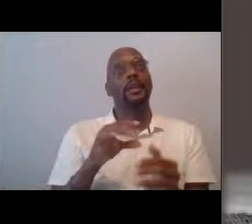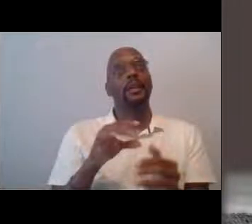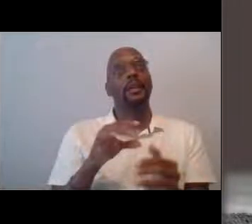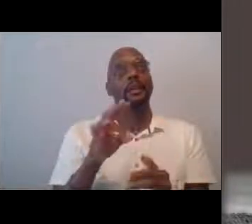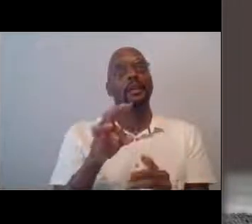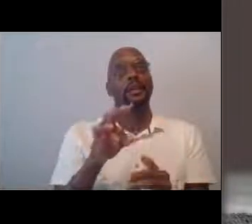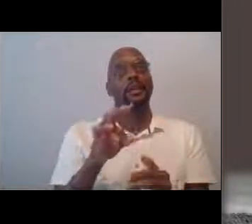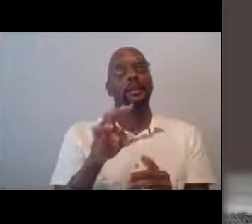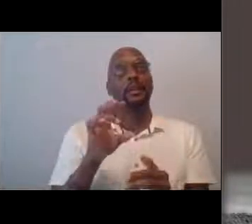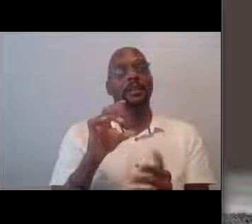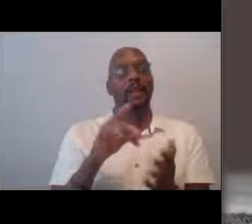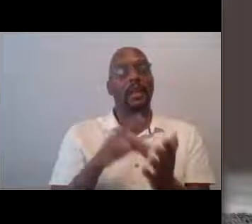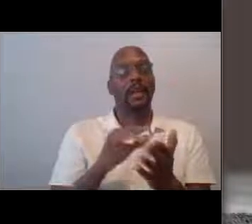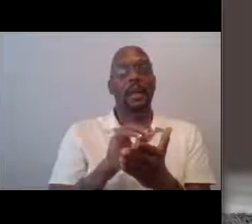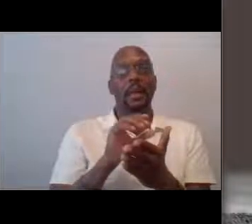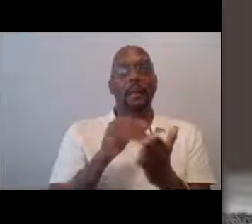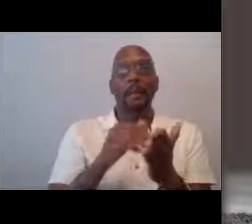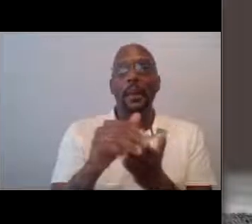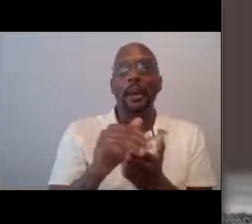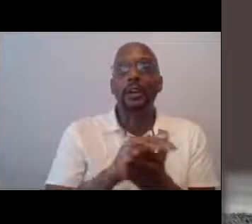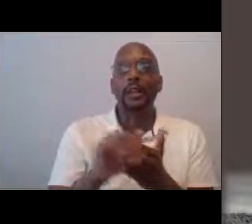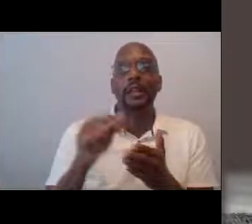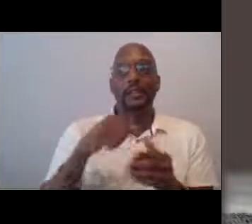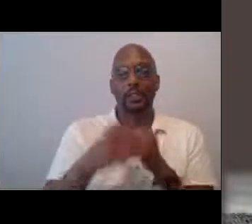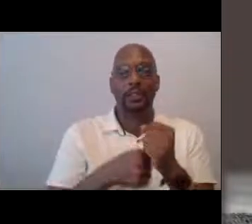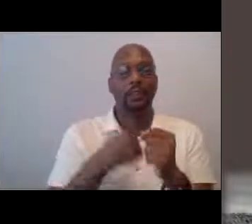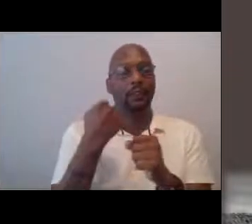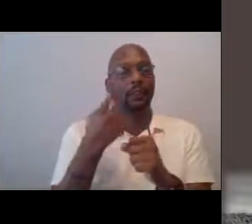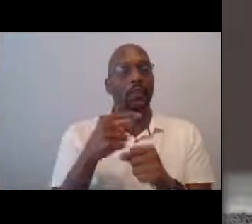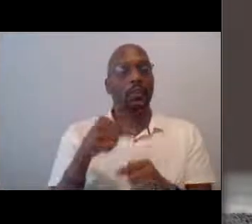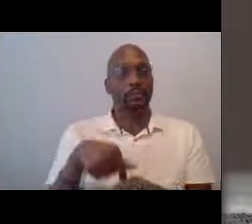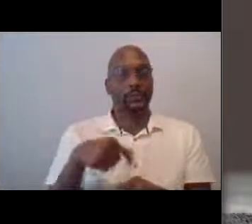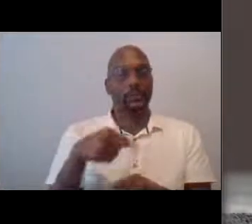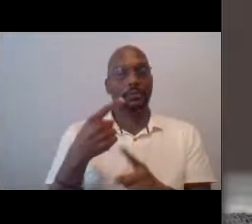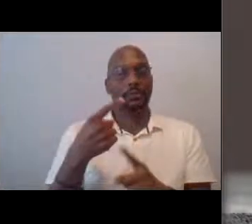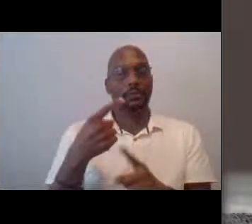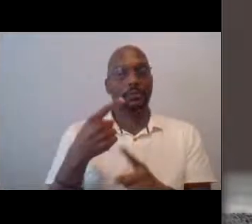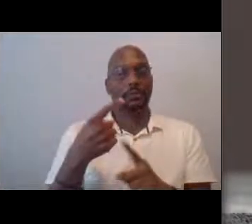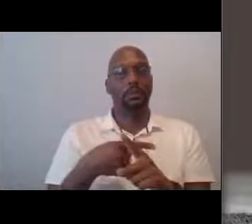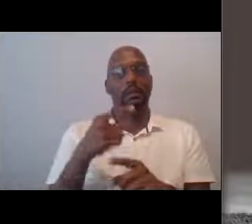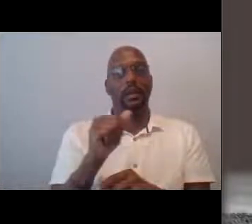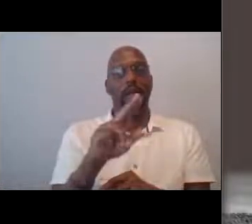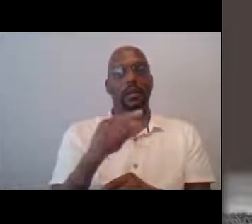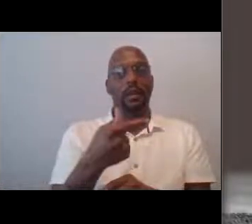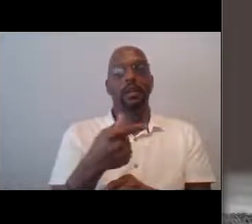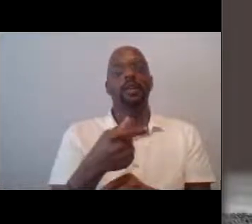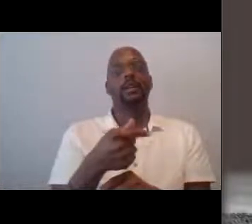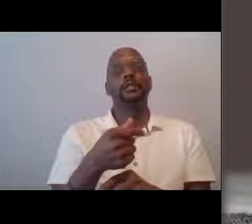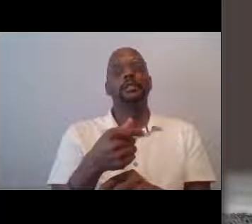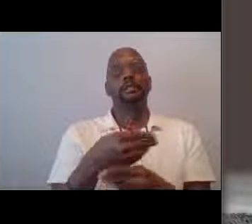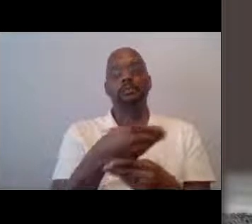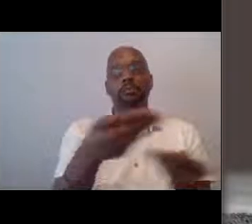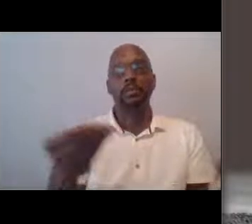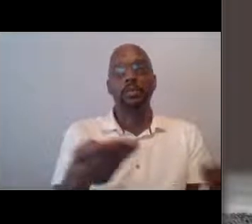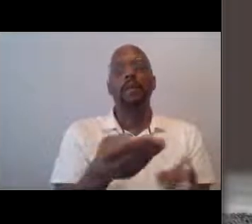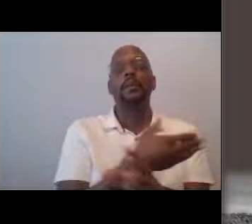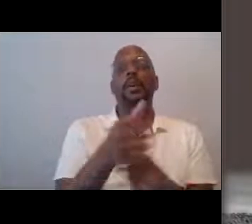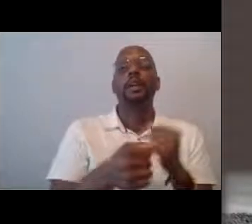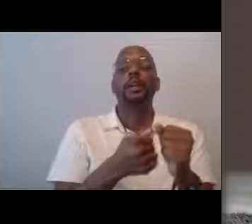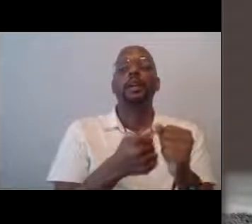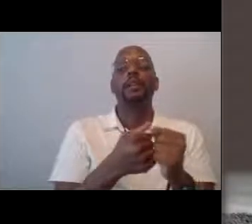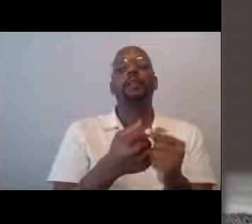year for this August redistribution. And previous year, we received a little over 400 million,